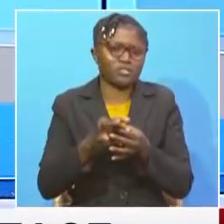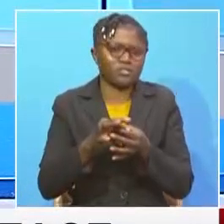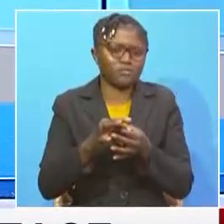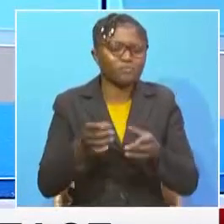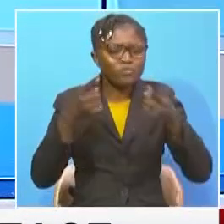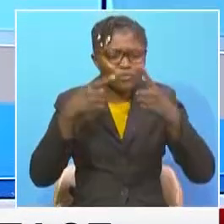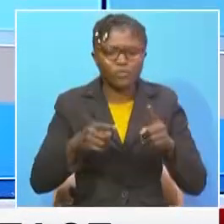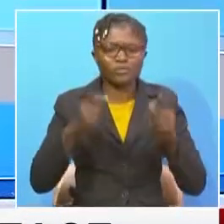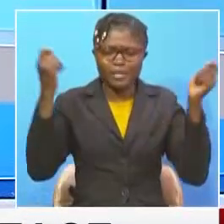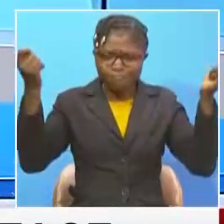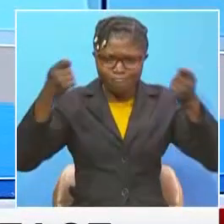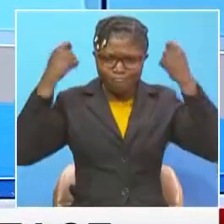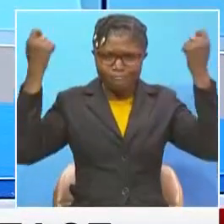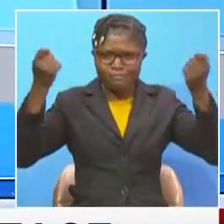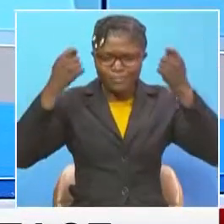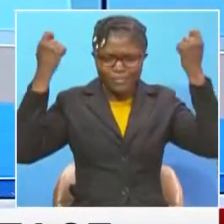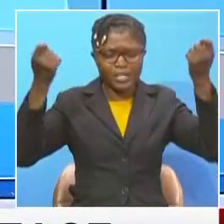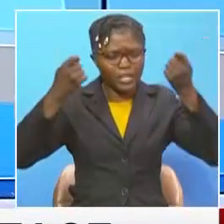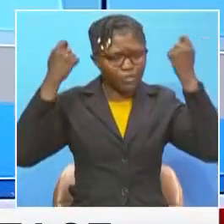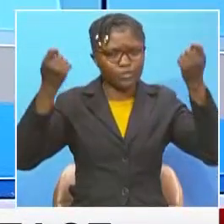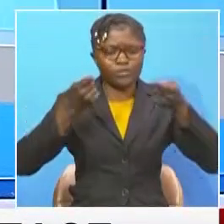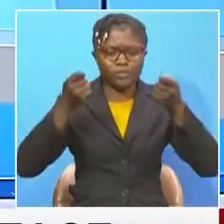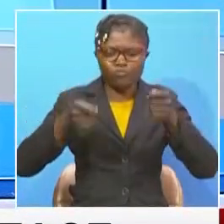Reverend Agnes Zimba, who was ordained as minister in